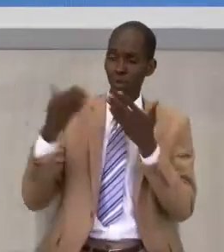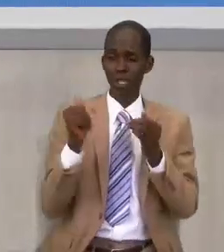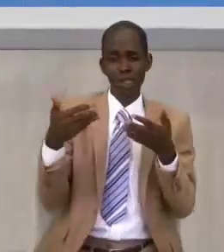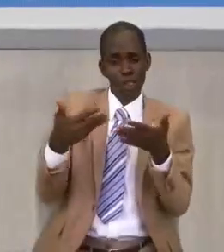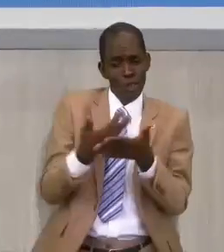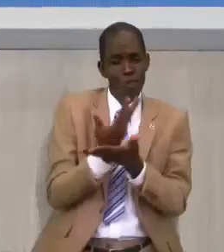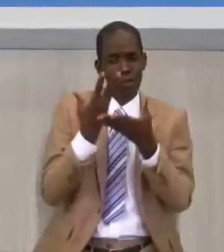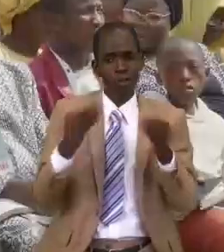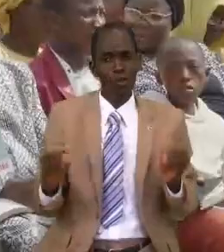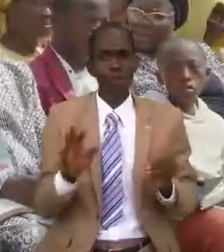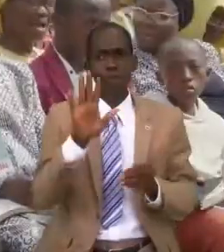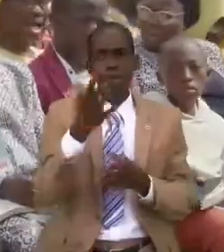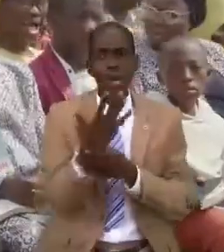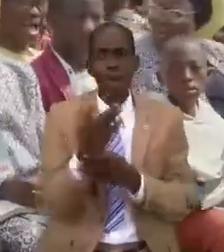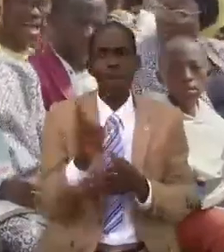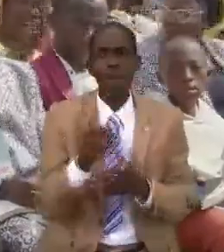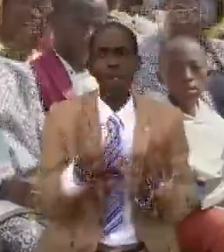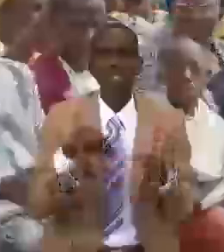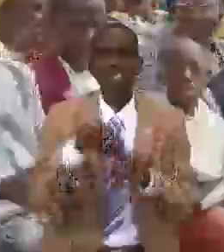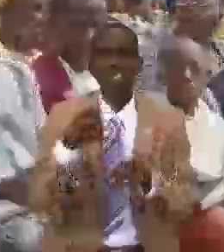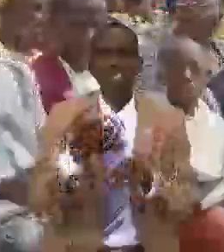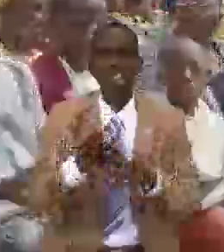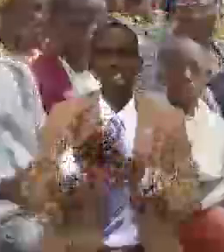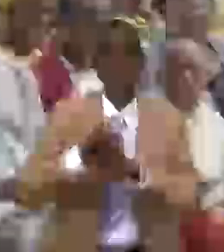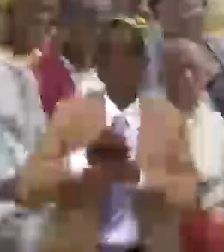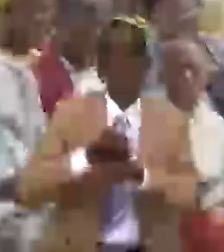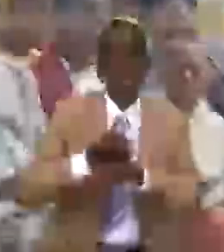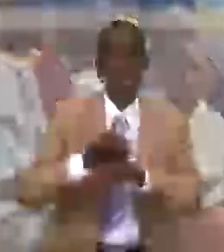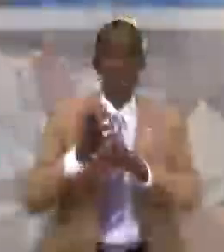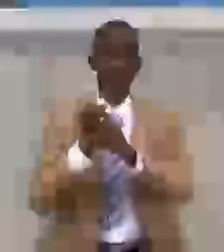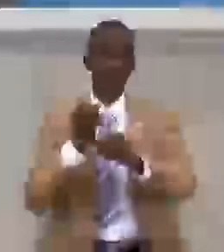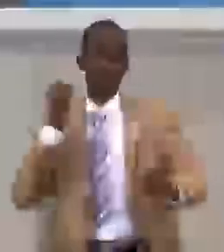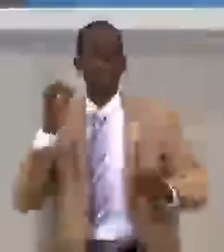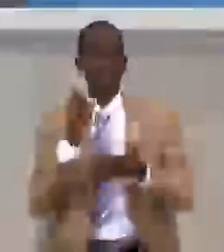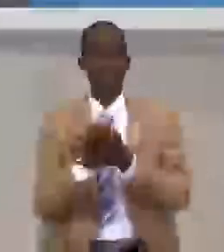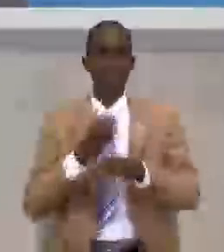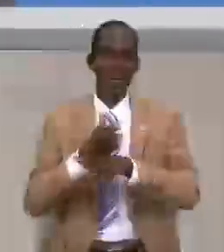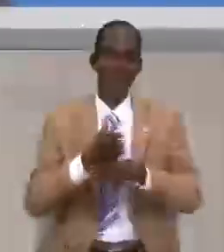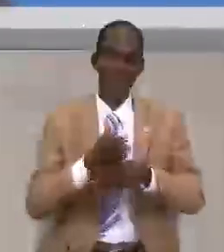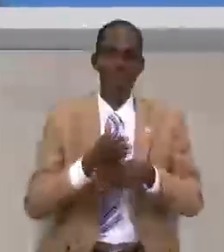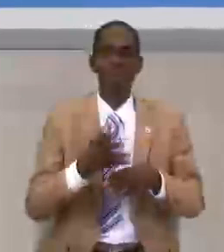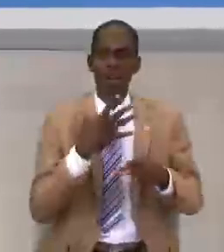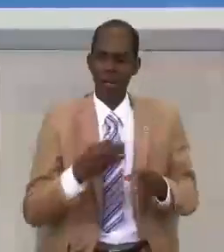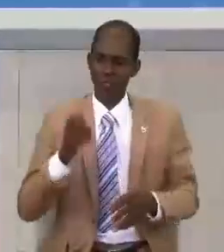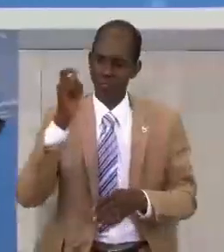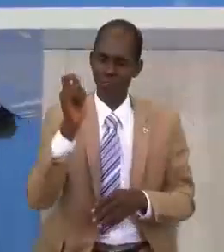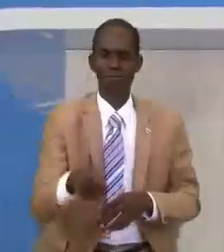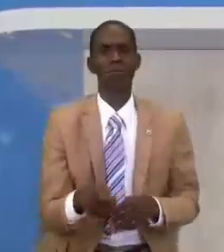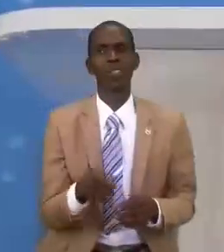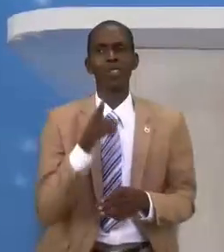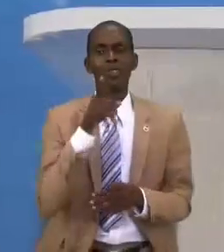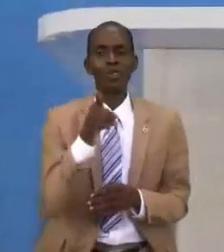solution is in your hand. You've heard of Christ. You've heard of his promise. And you know that